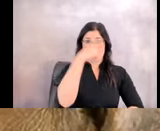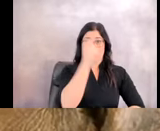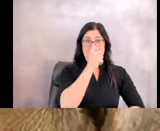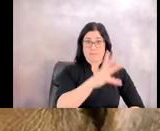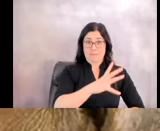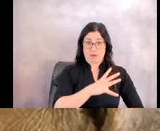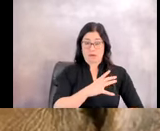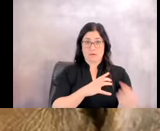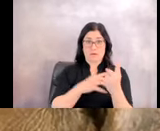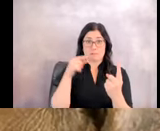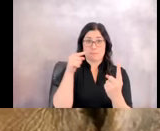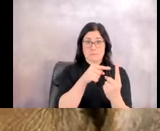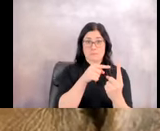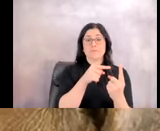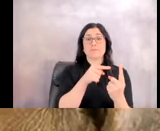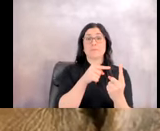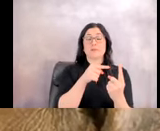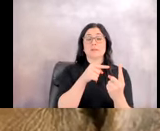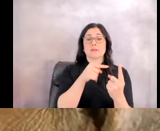that was blatantly